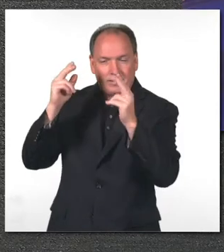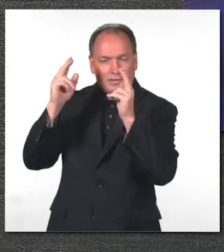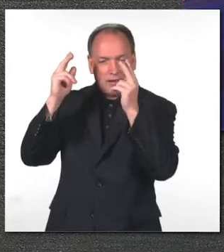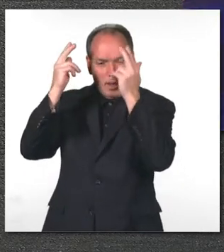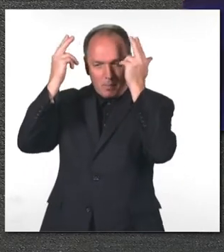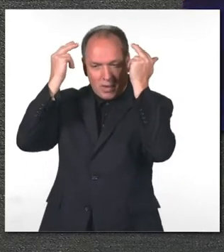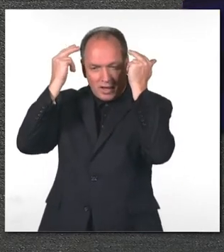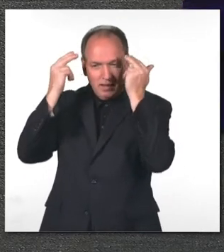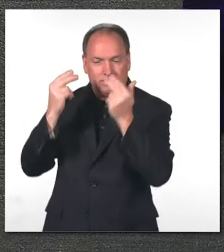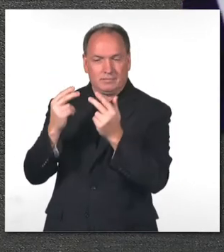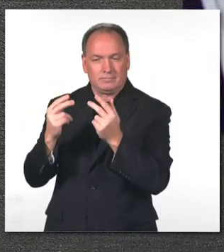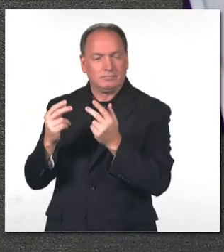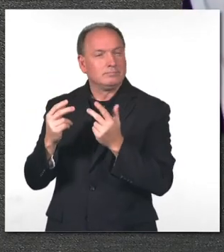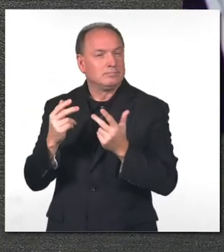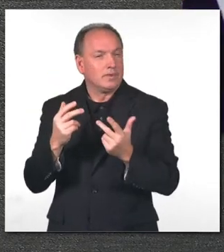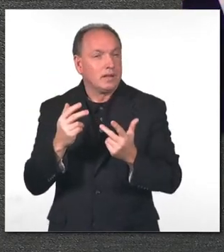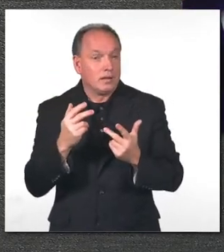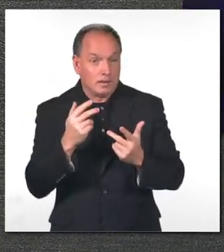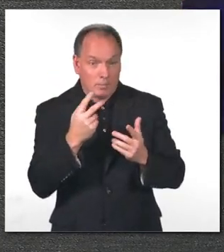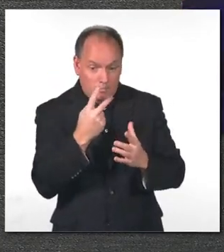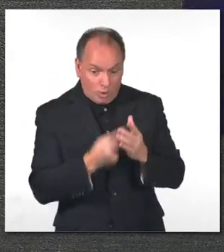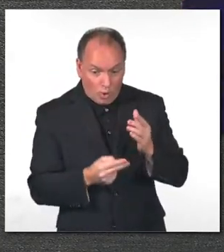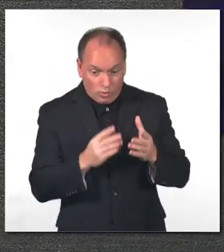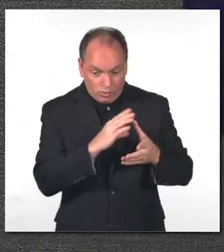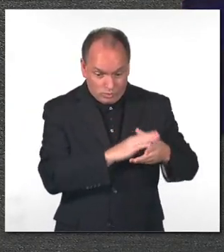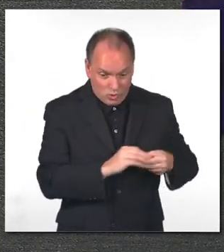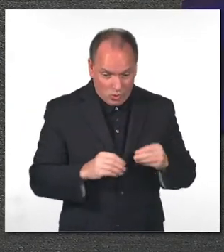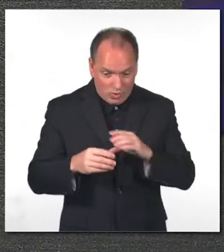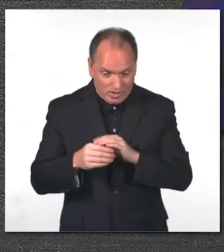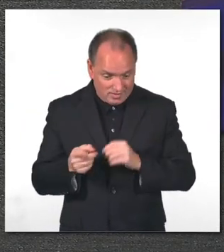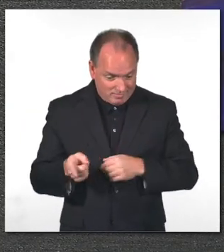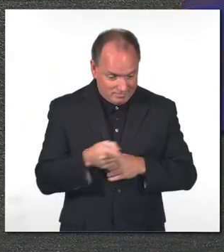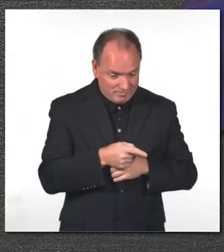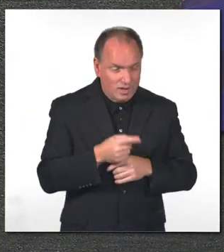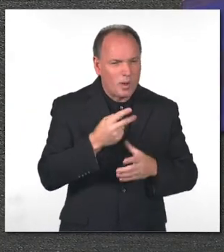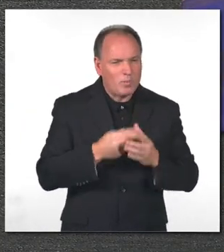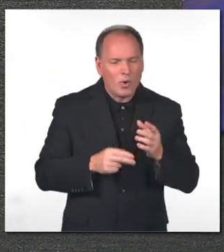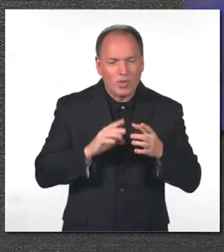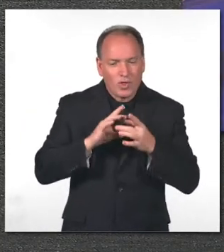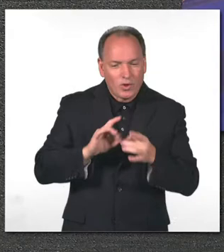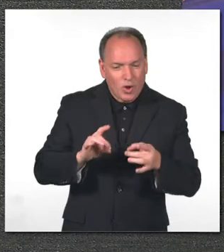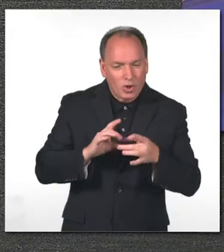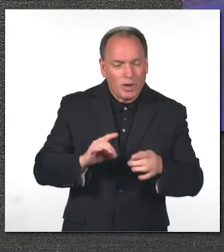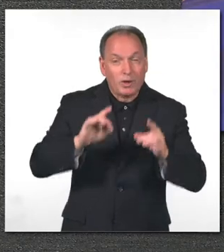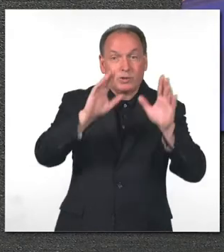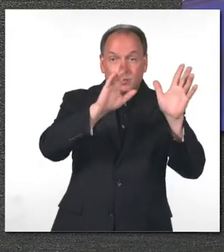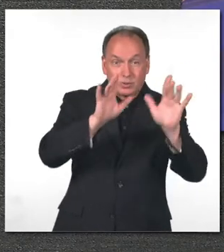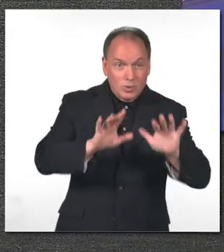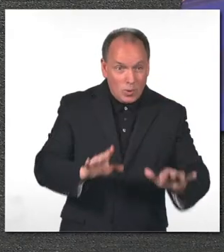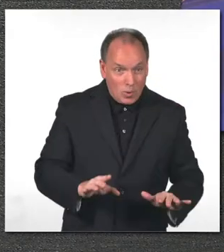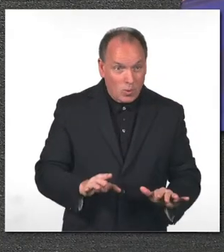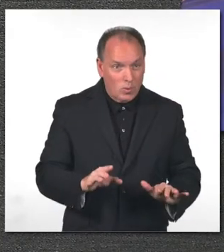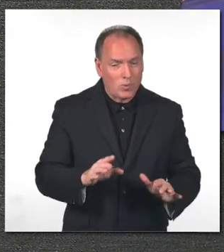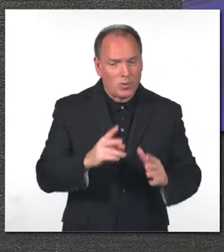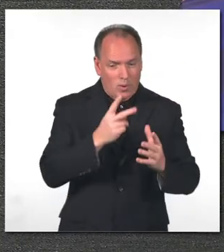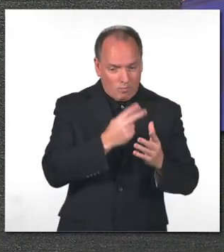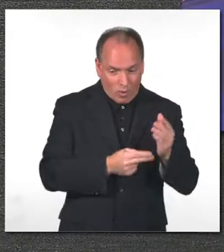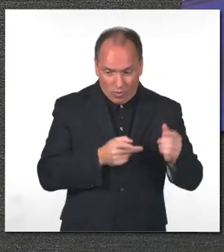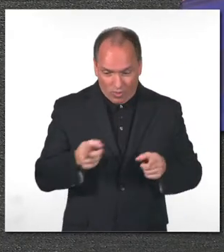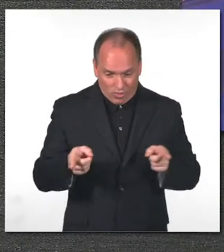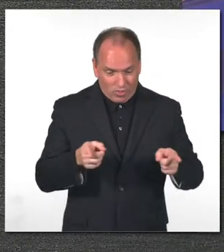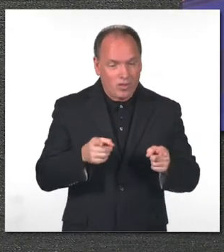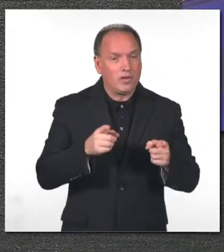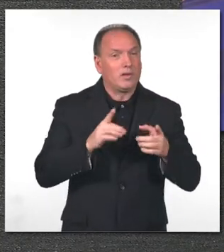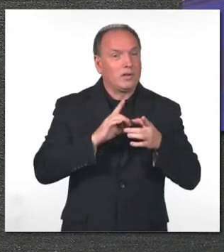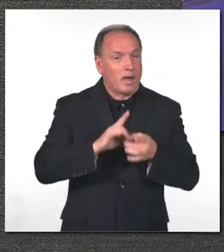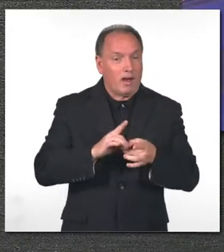of these stories have something in common. They're both about snow. And they're both about an